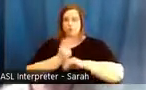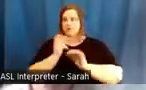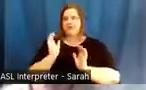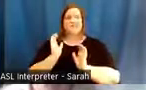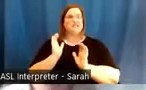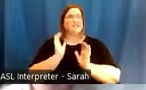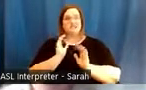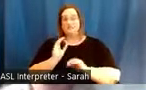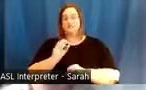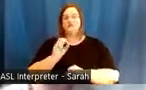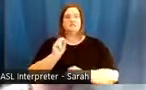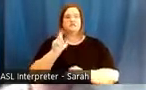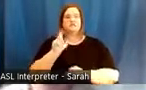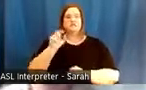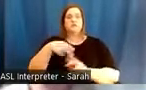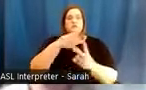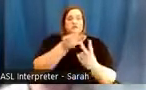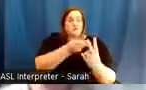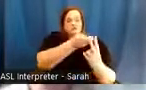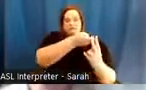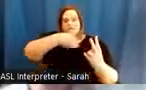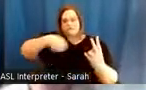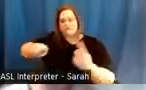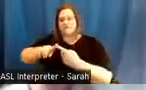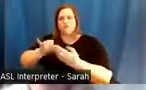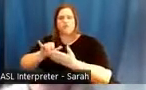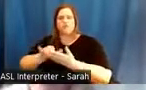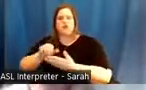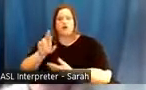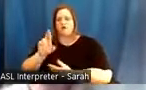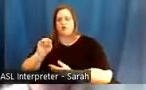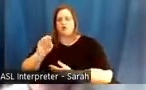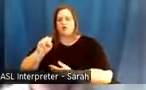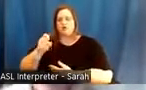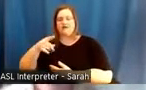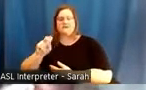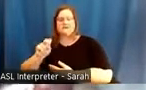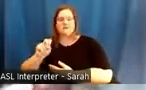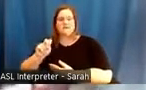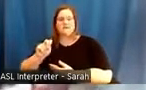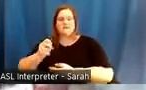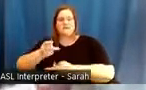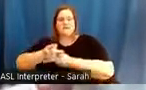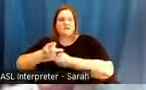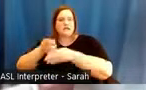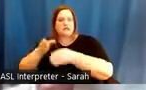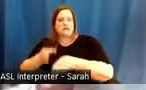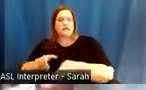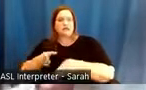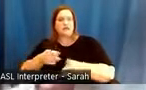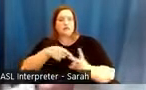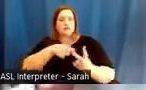SLP changed to the respite person. He had lived with a deaf family for less than 3 months.